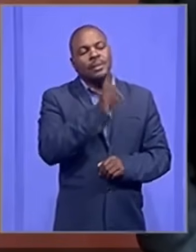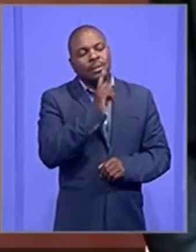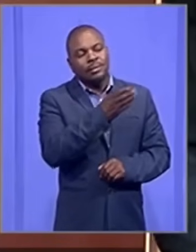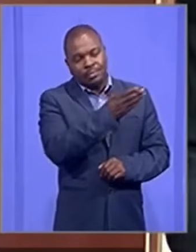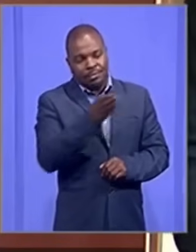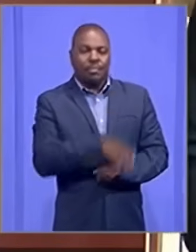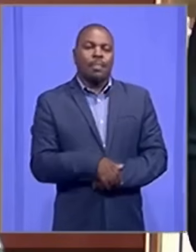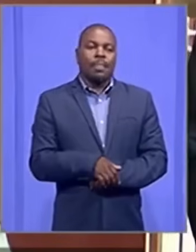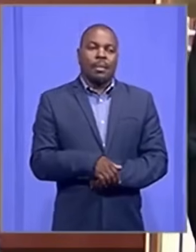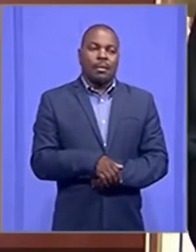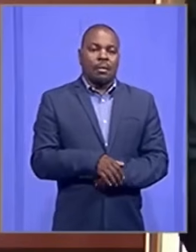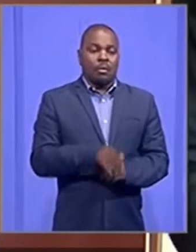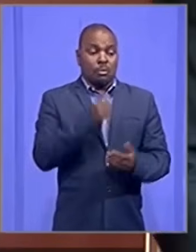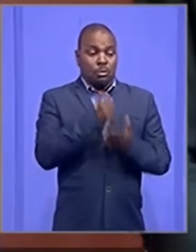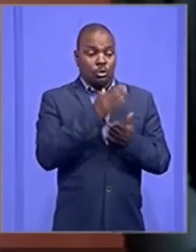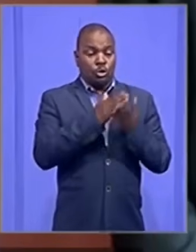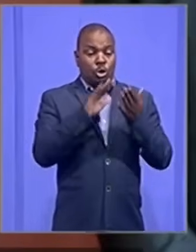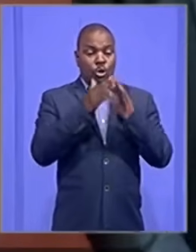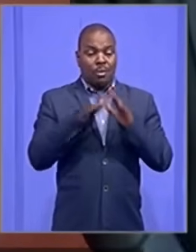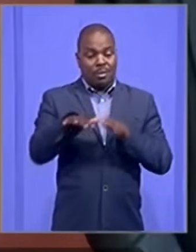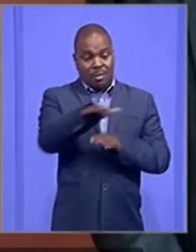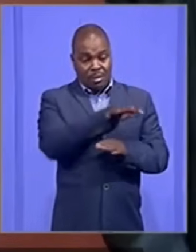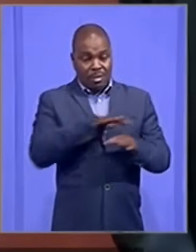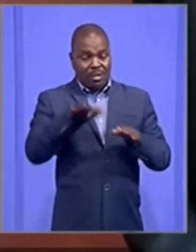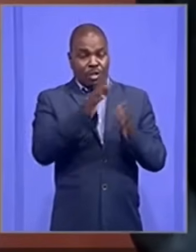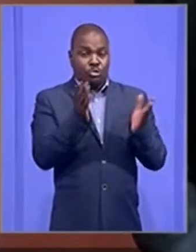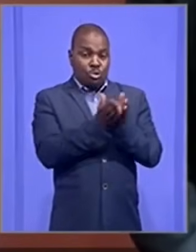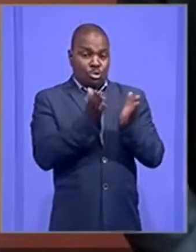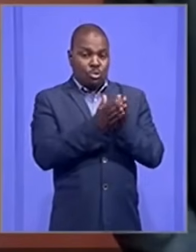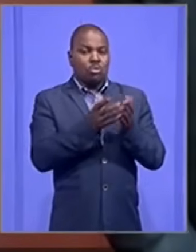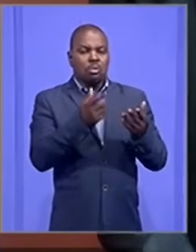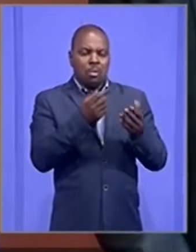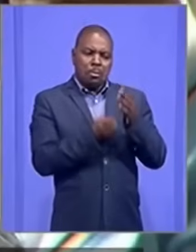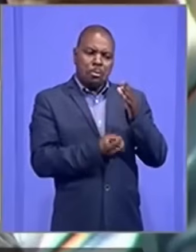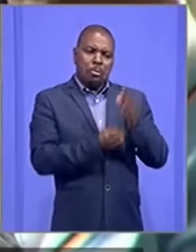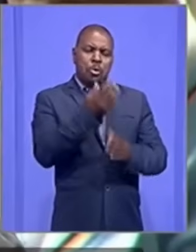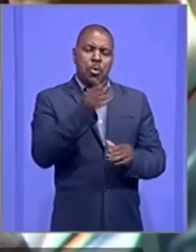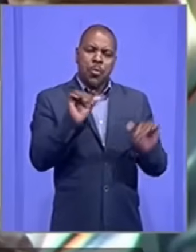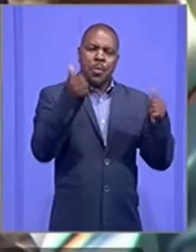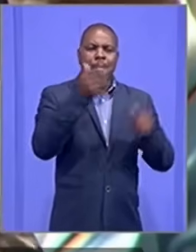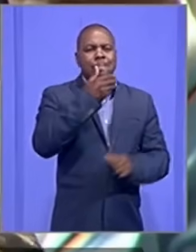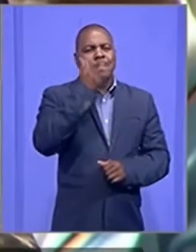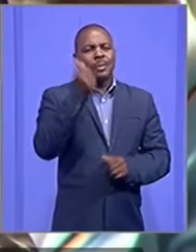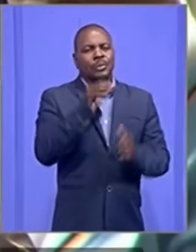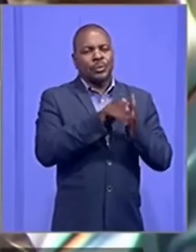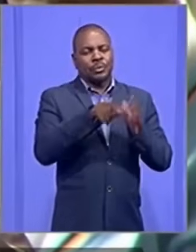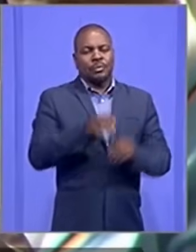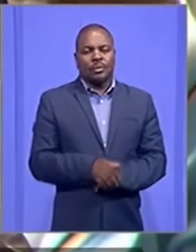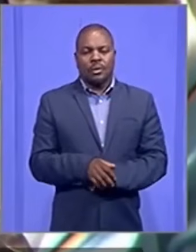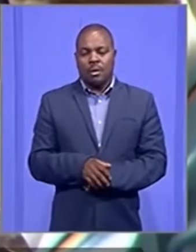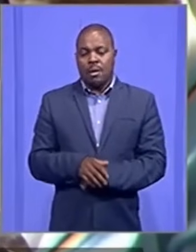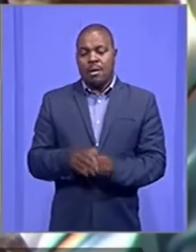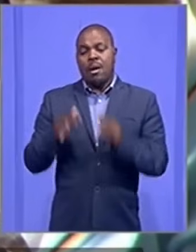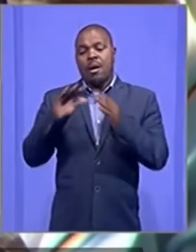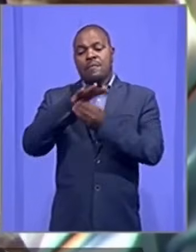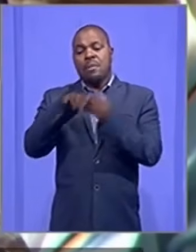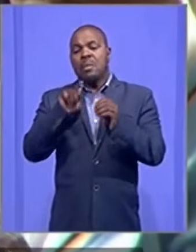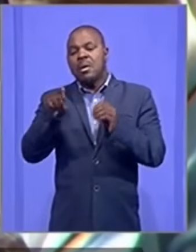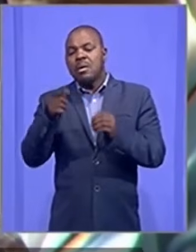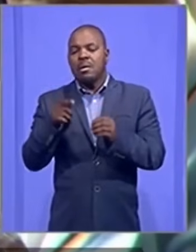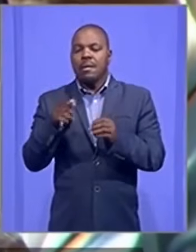educators, this community, the schooling community, should produce the best. Malapa a eteletsweng pele ke bana